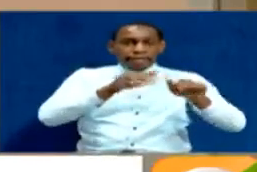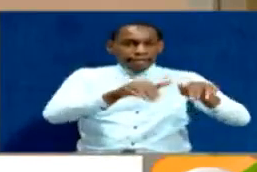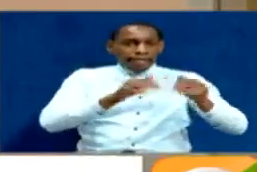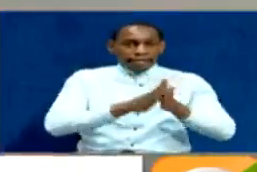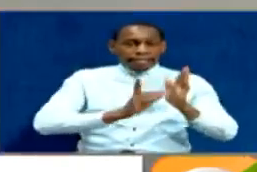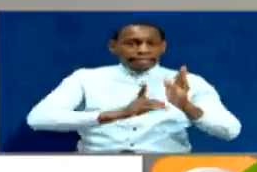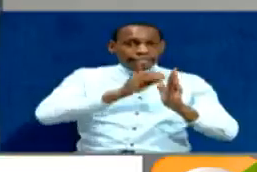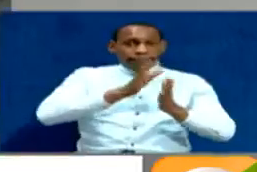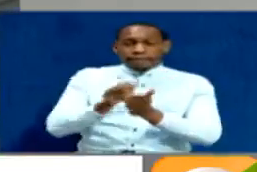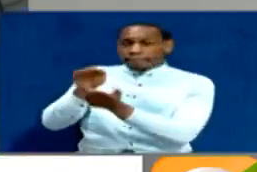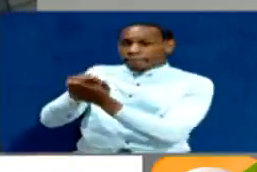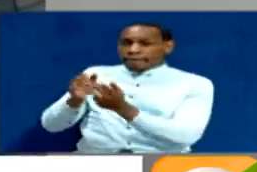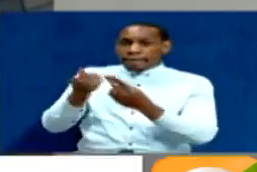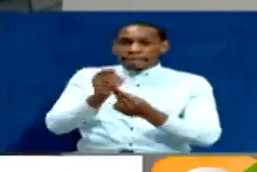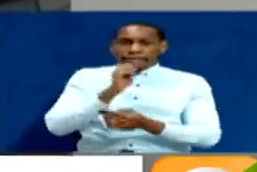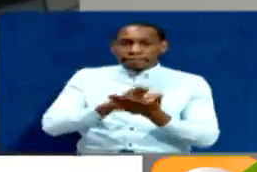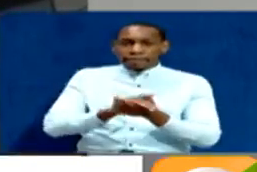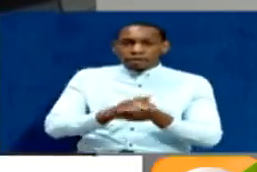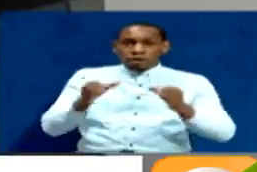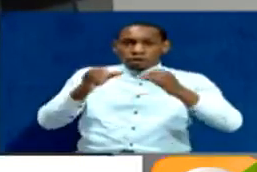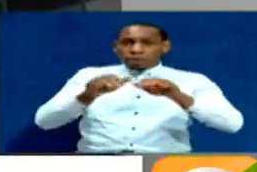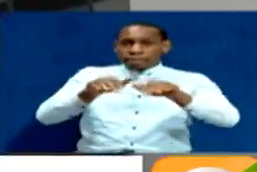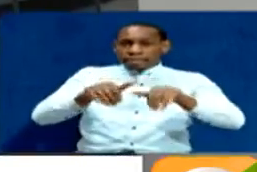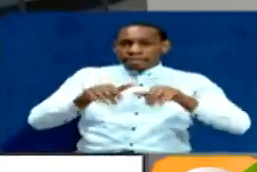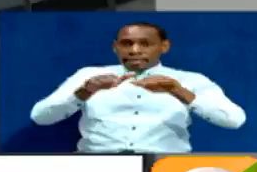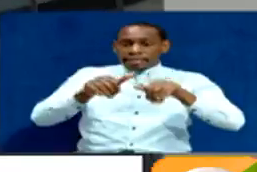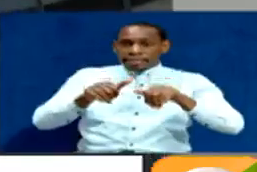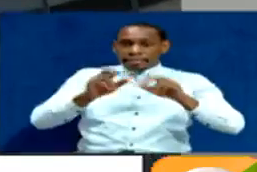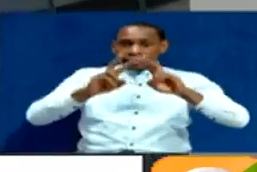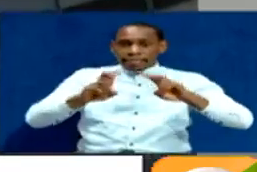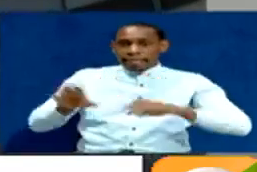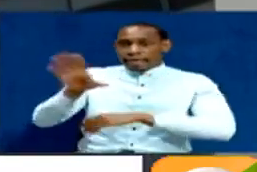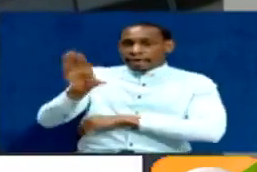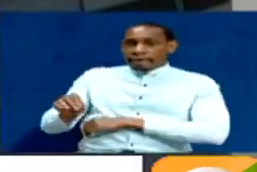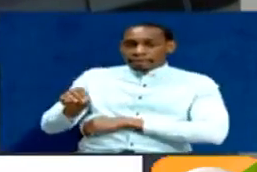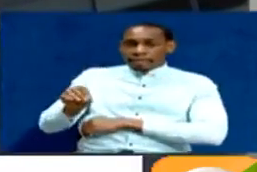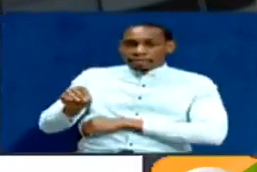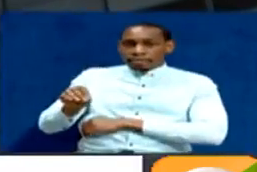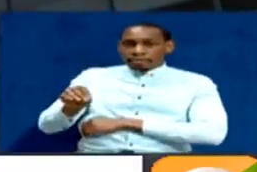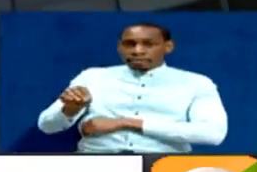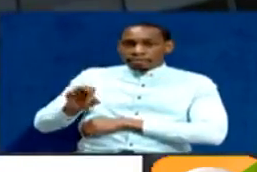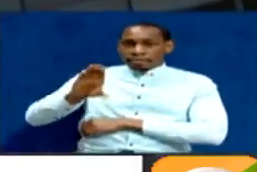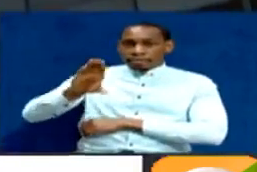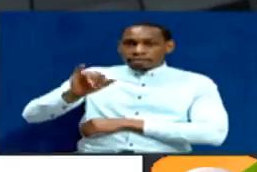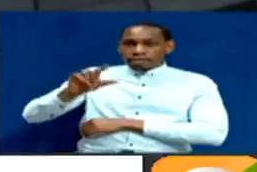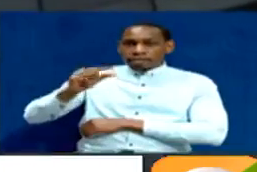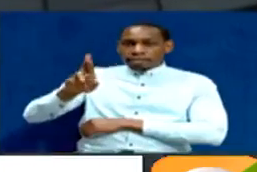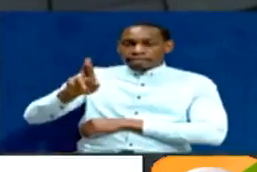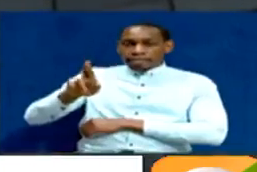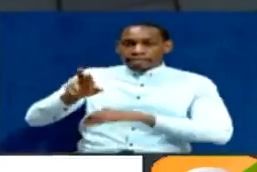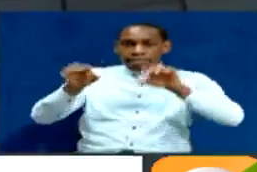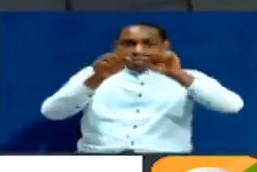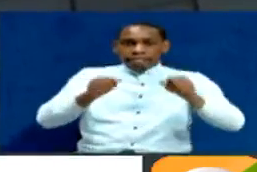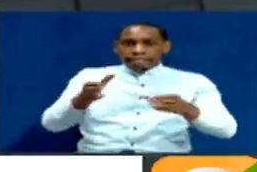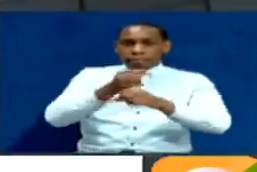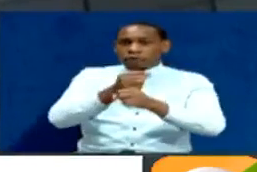Agriculture Development, the bank has partnered with the Forum for Agricultural Research in Africa and the SIGAR System